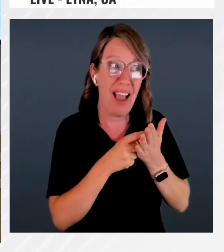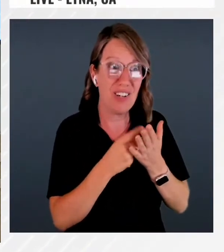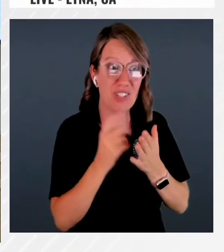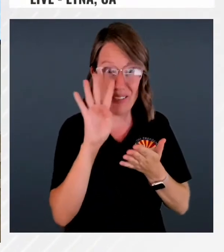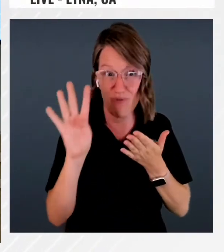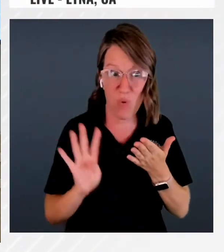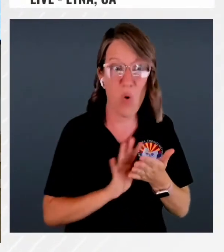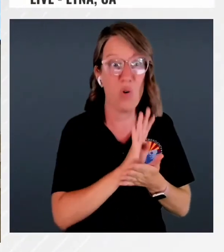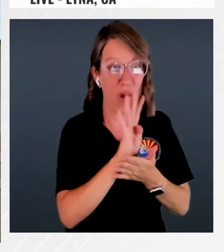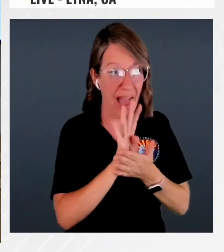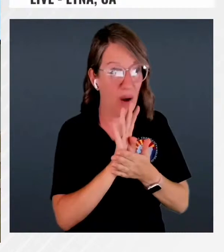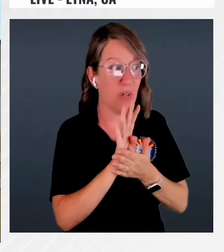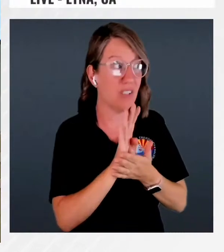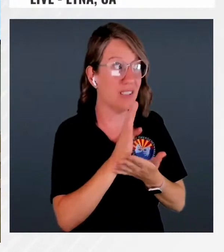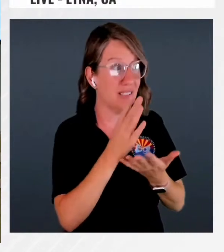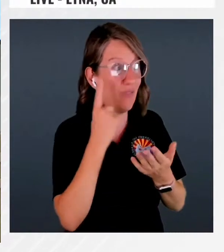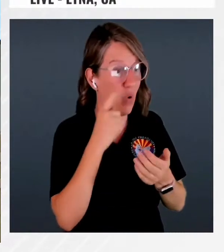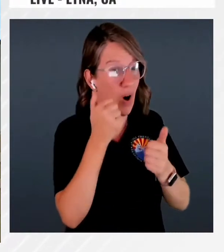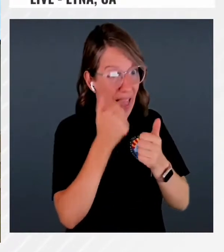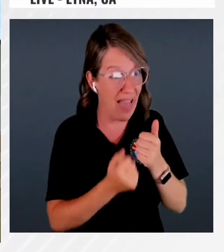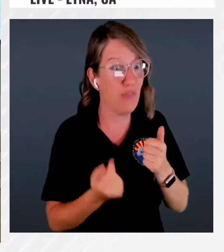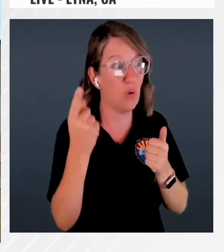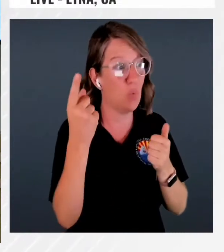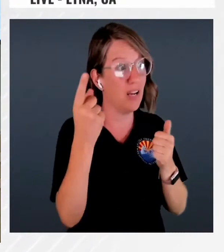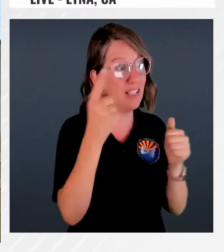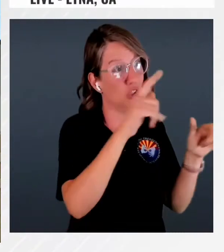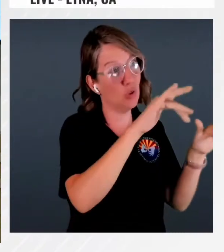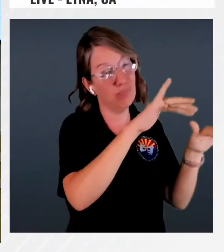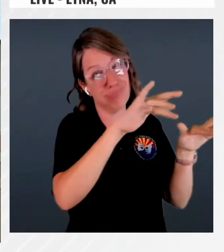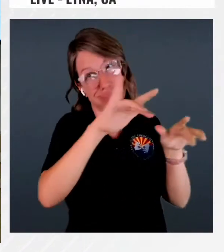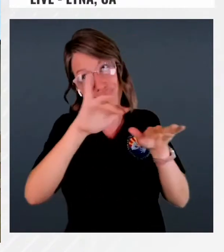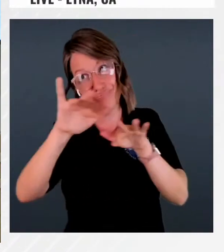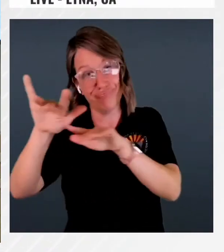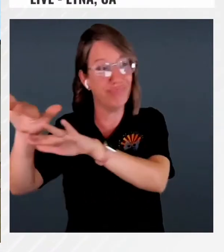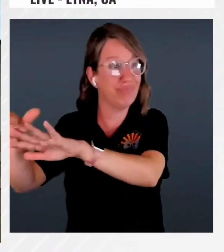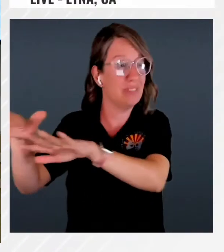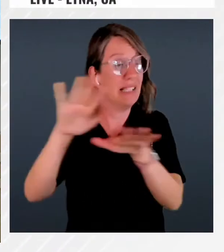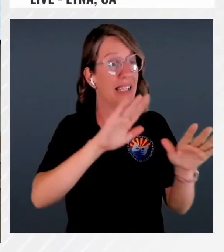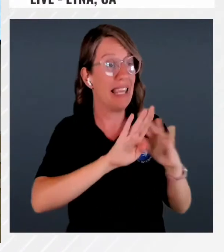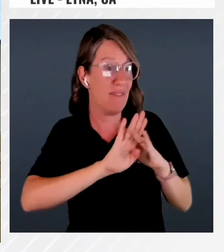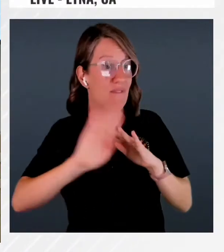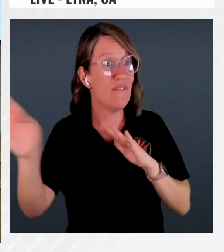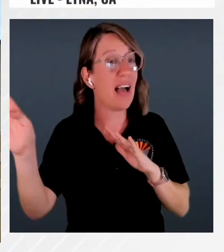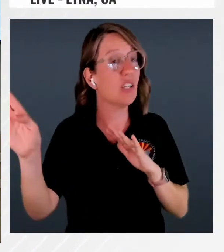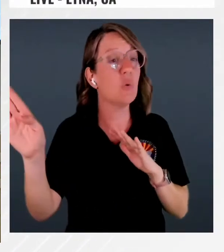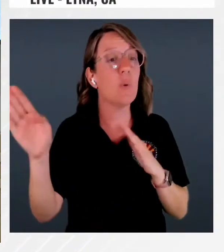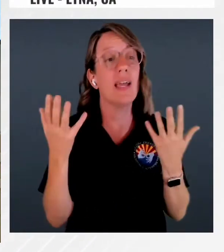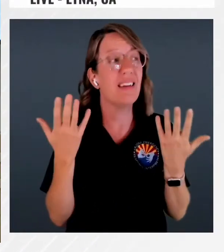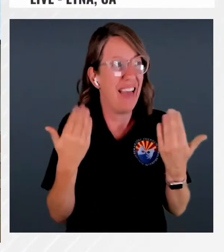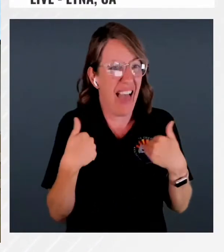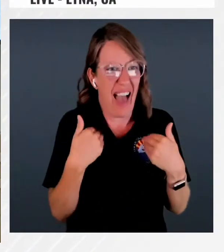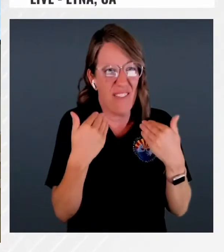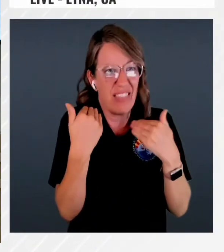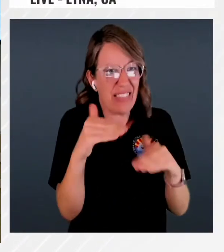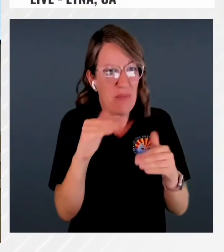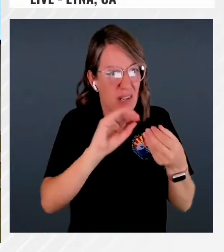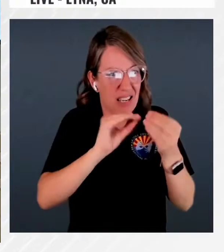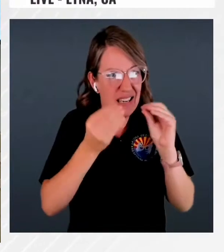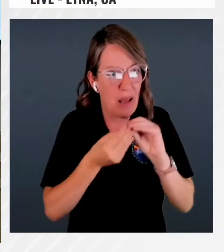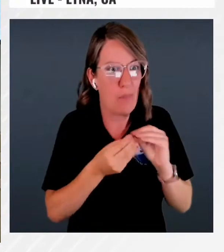resources and we have limited personnel, and we can't afford to put people back in risk when we could foreseeably